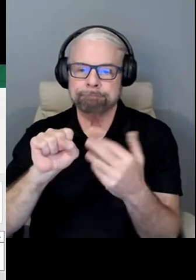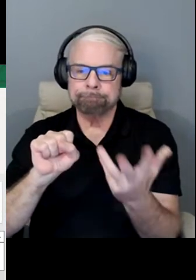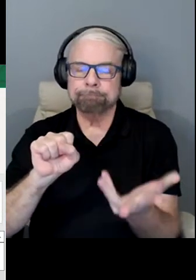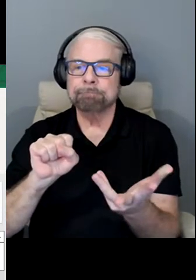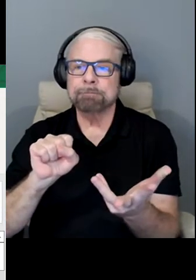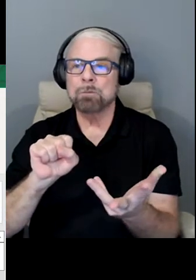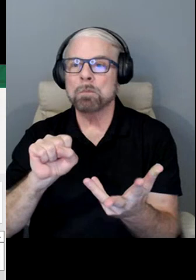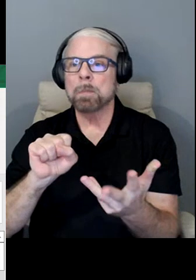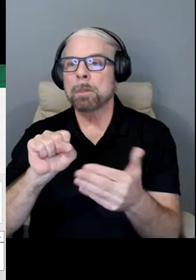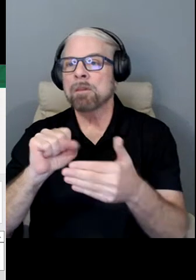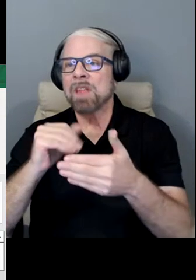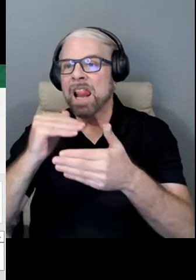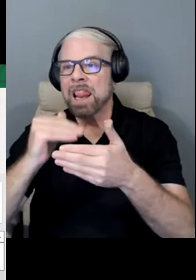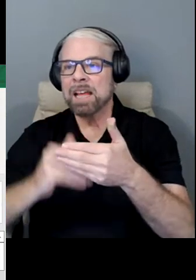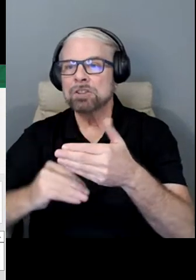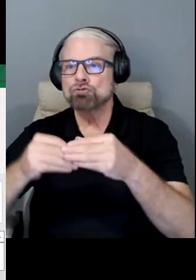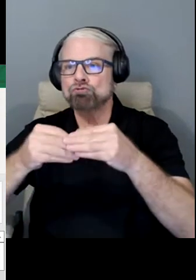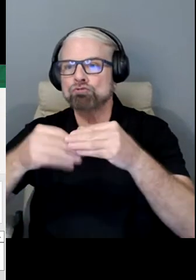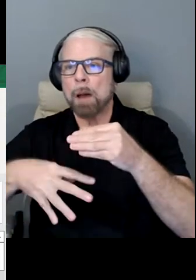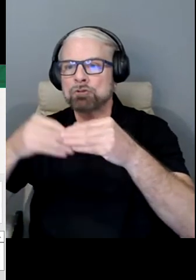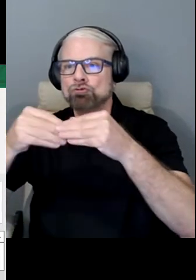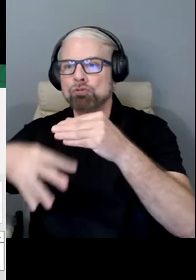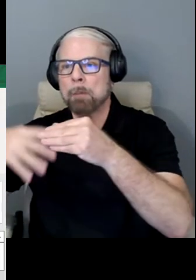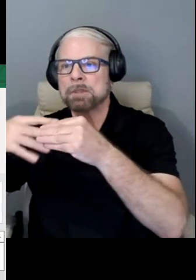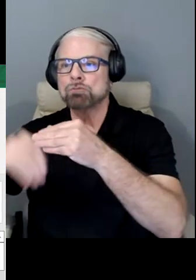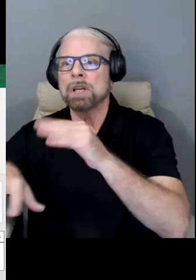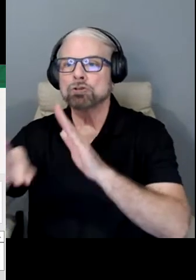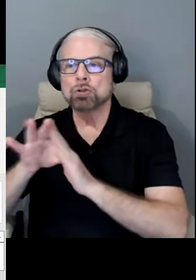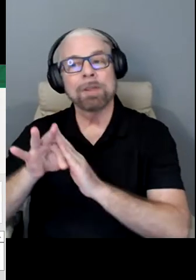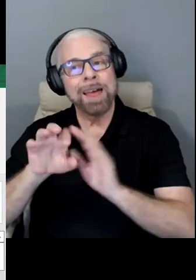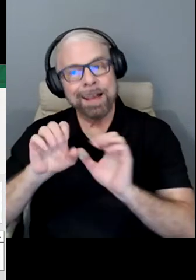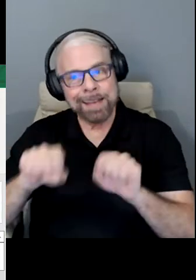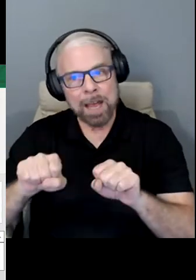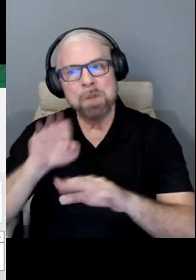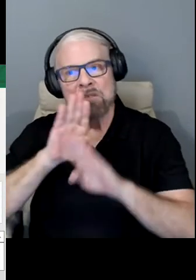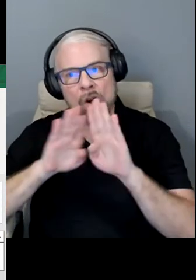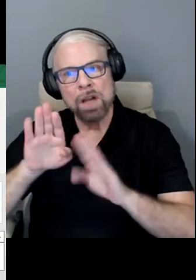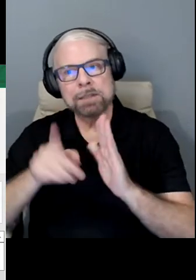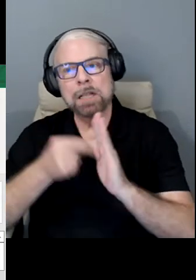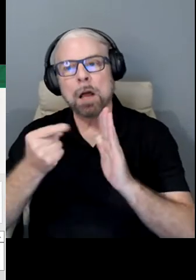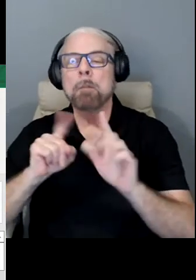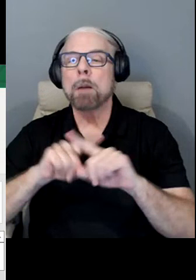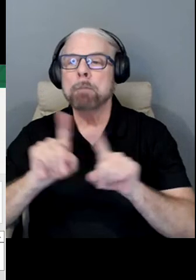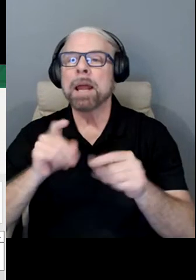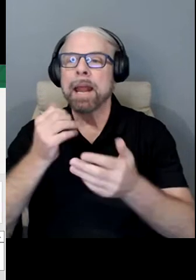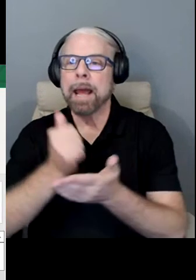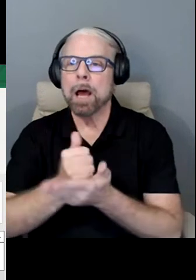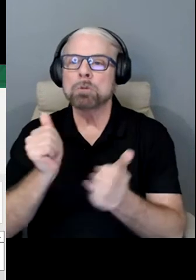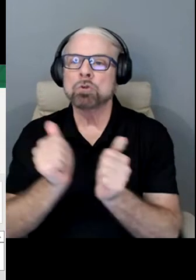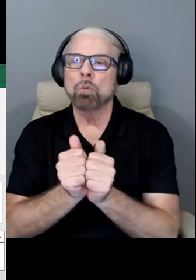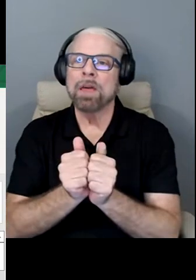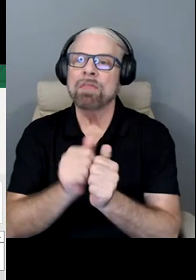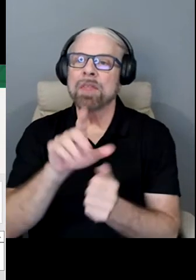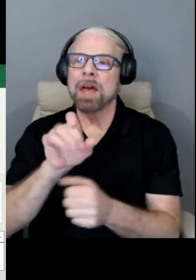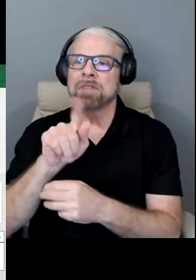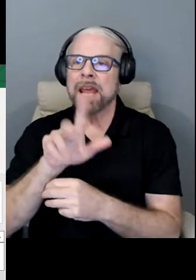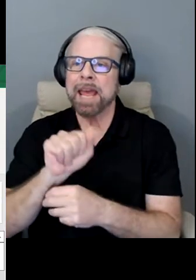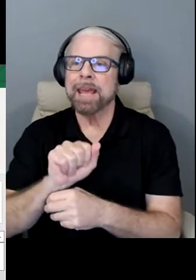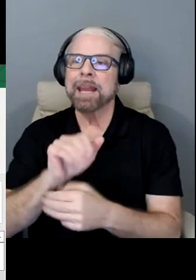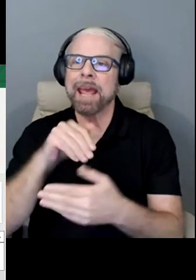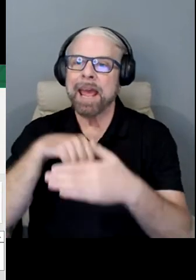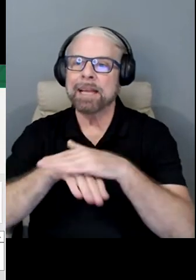lists to choose from. That can be frustrating sometimes, but it certainly helps with the data entry